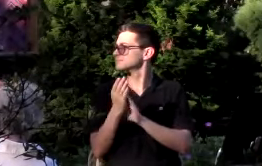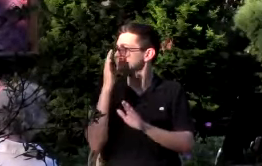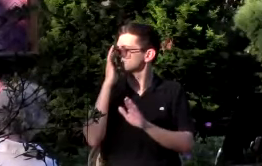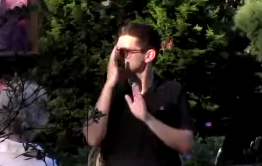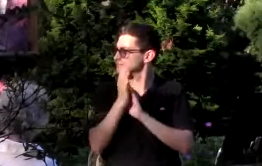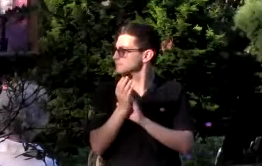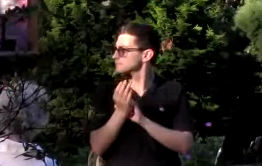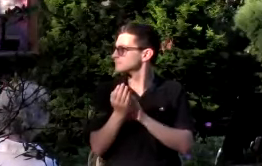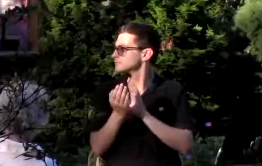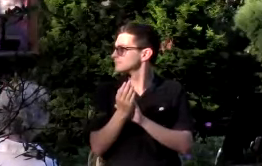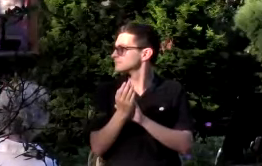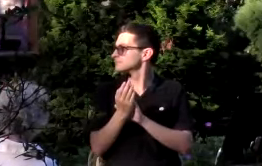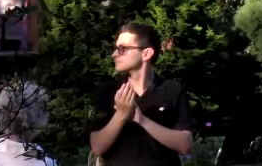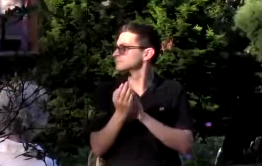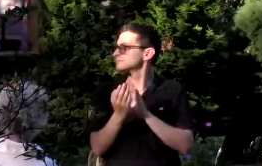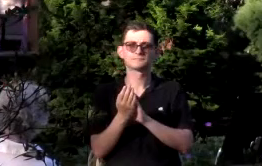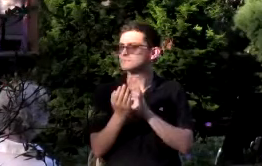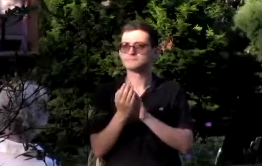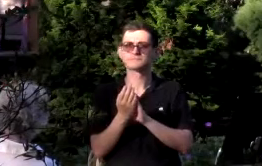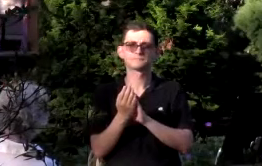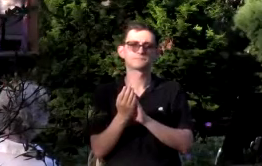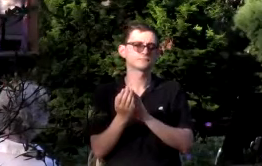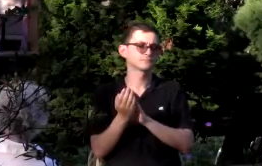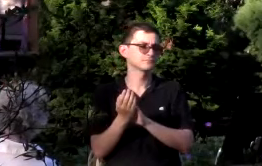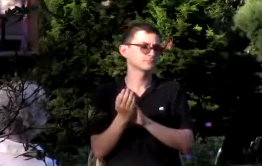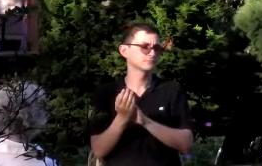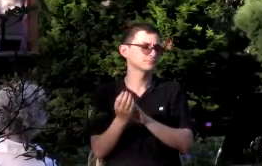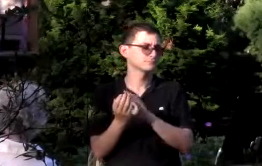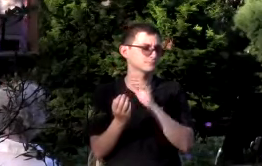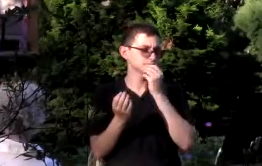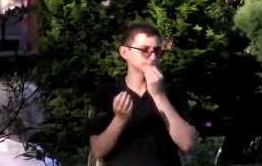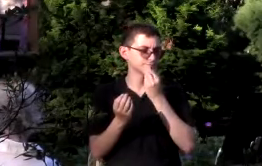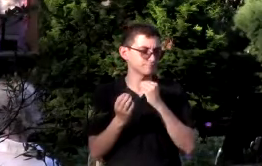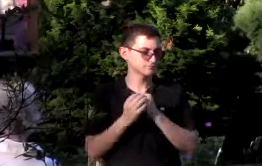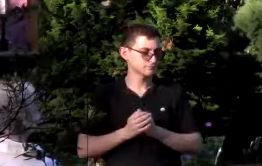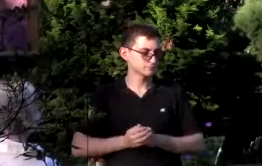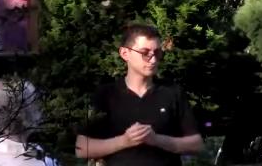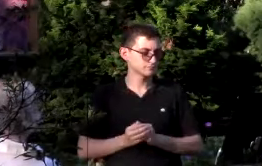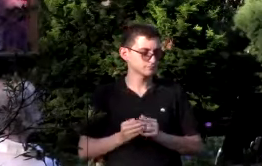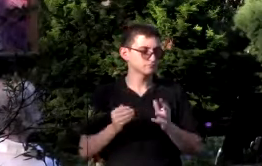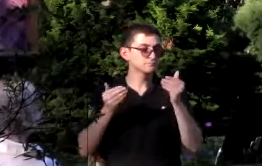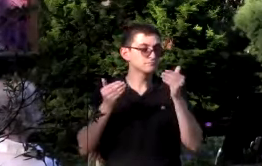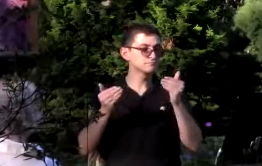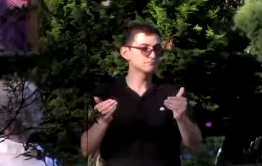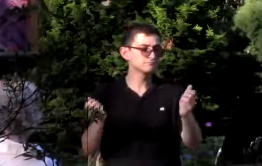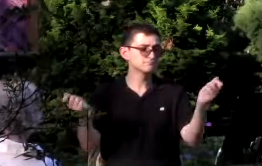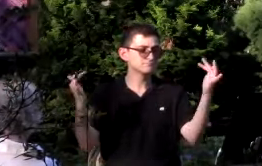Haaretz, Yiram Hayam, Yiram Hayam, Yiram Hayam, Elo,